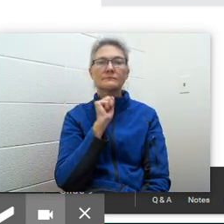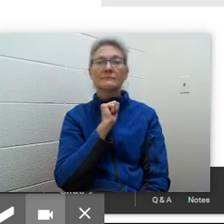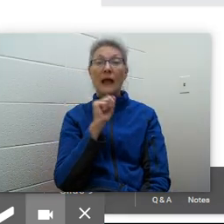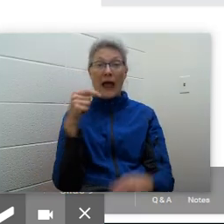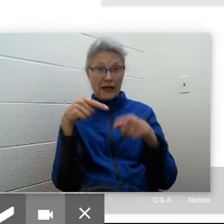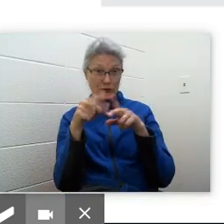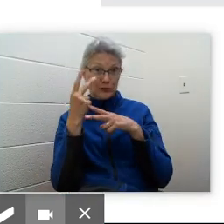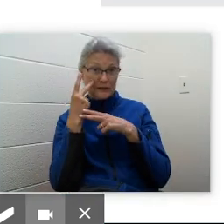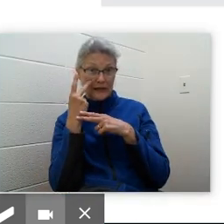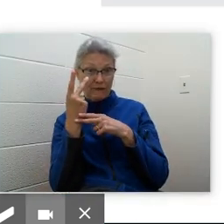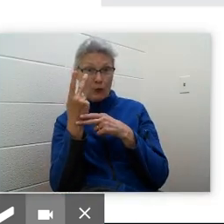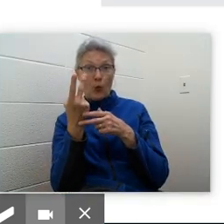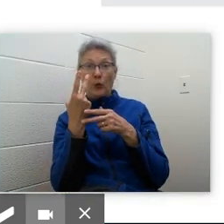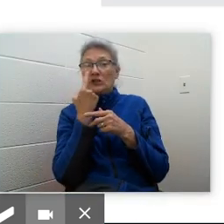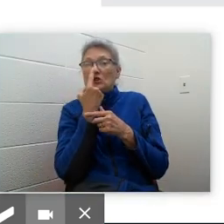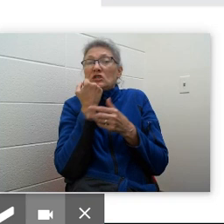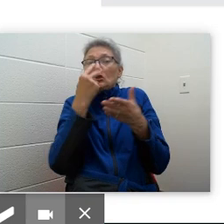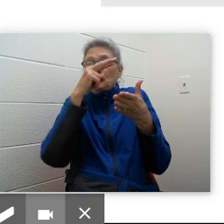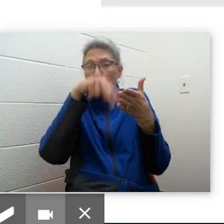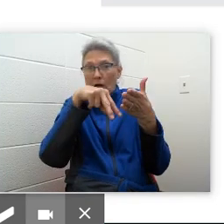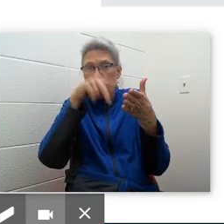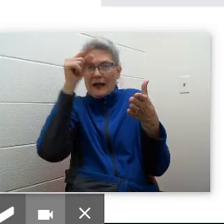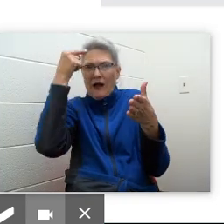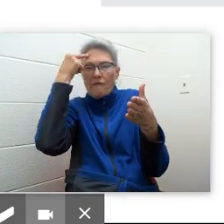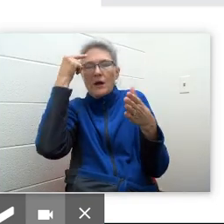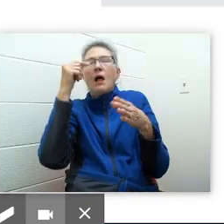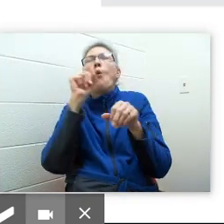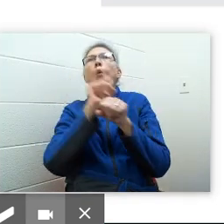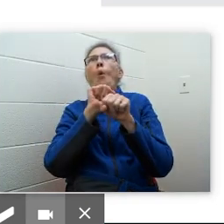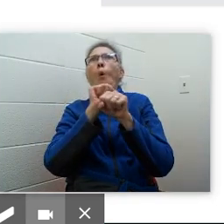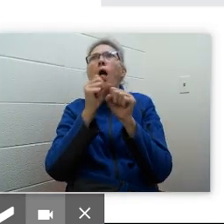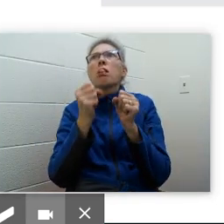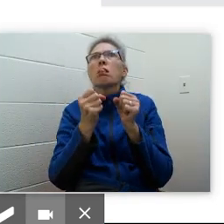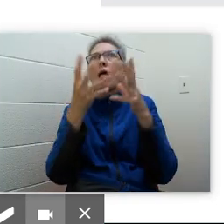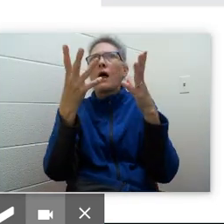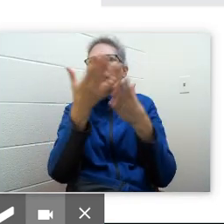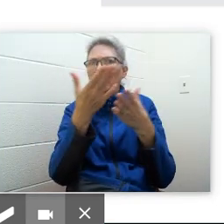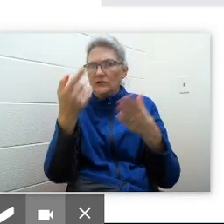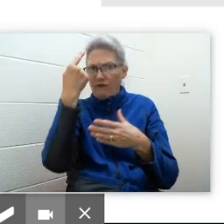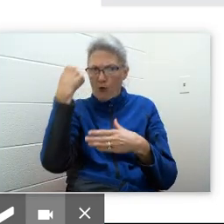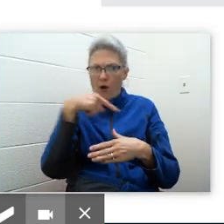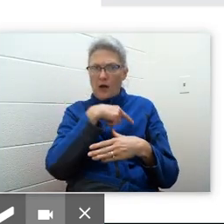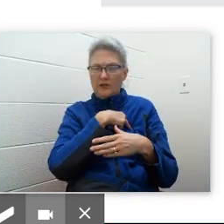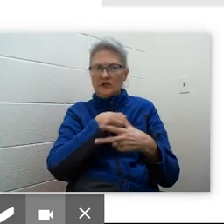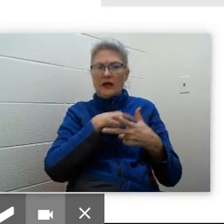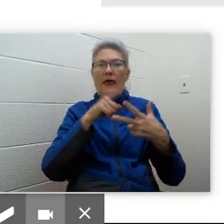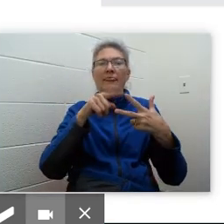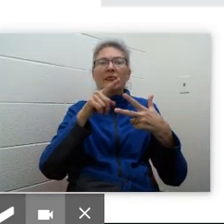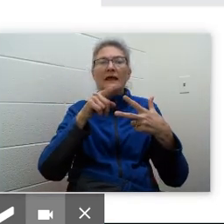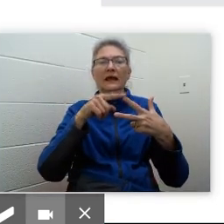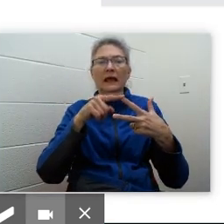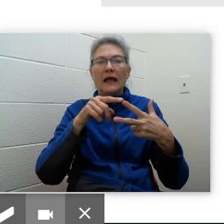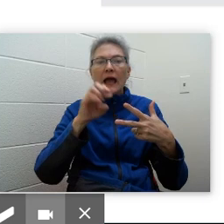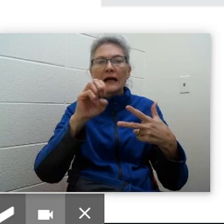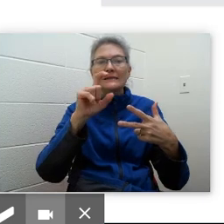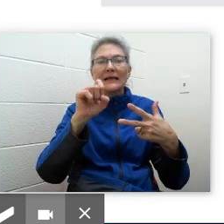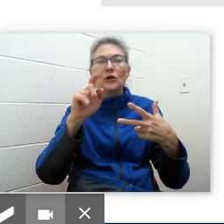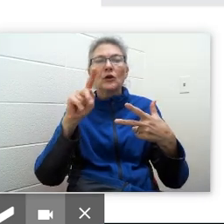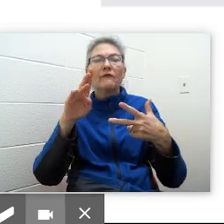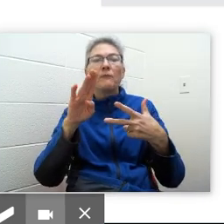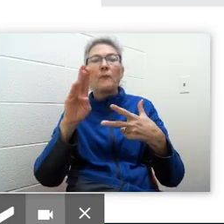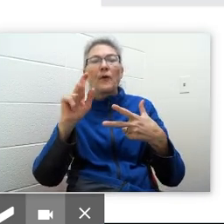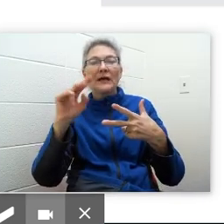As you can see from what we read today, the government does a lot of things for us. The executive branch has the governor, and he